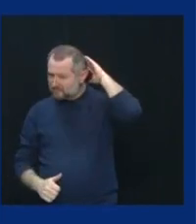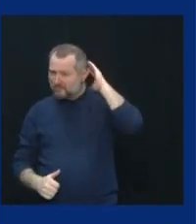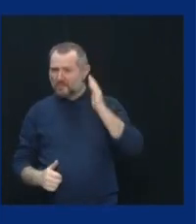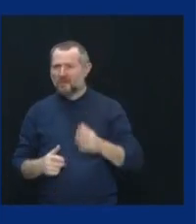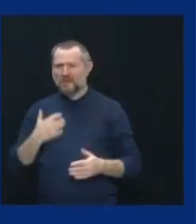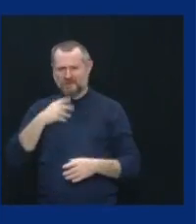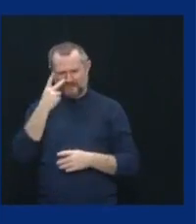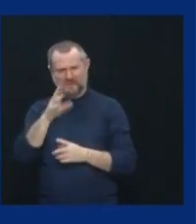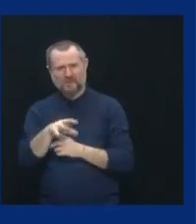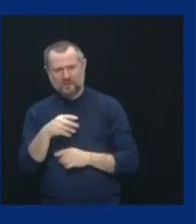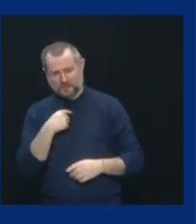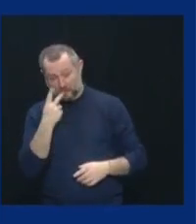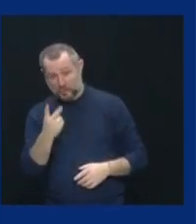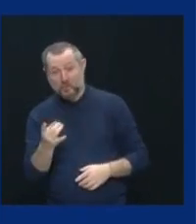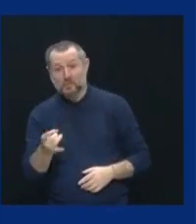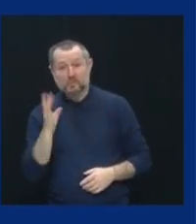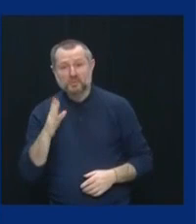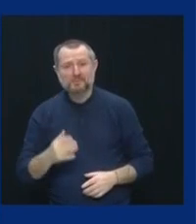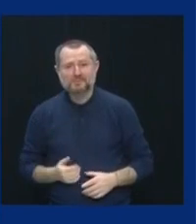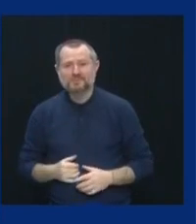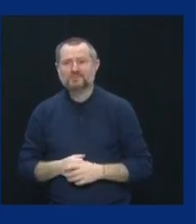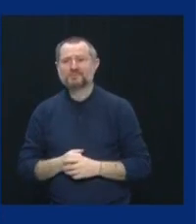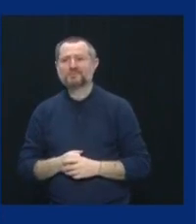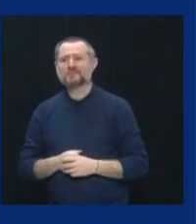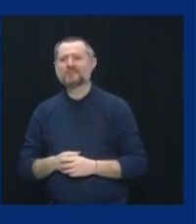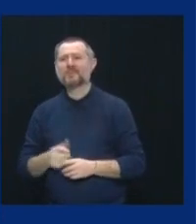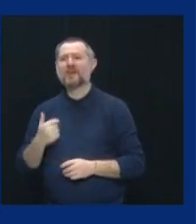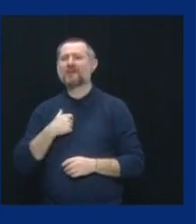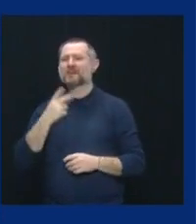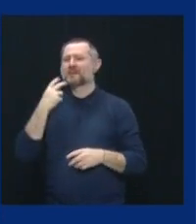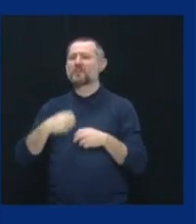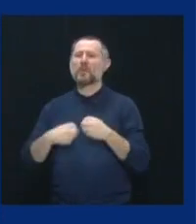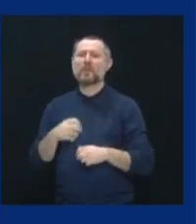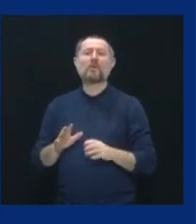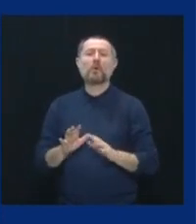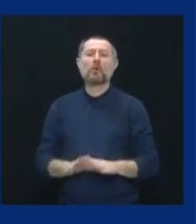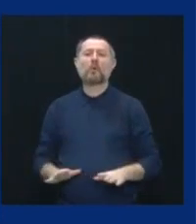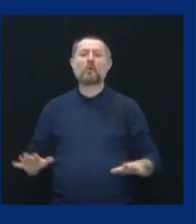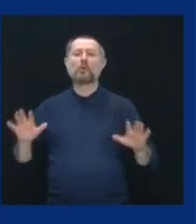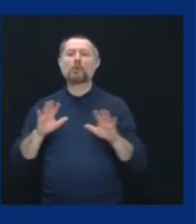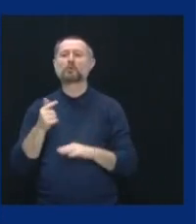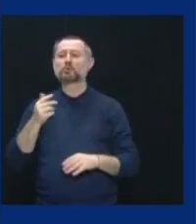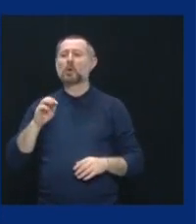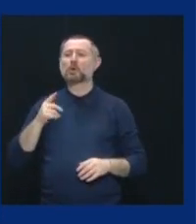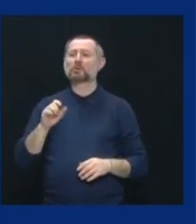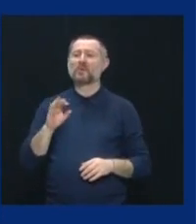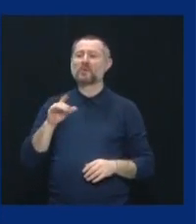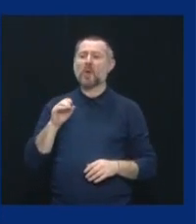It was brutal. You have public safety issues nationwide, George Floyd.